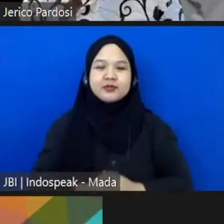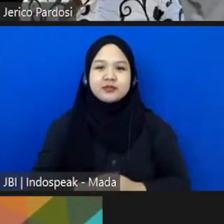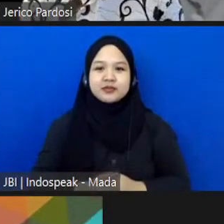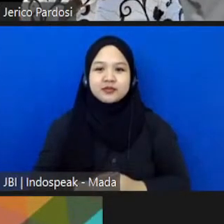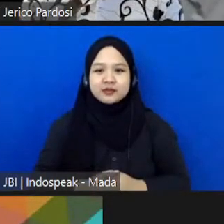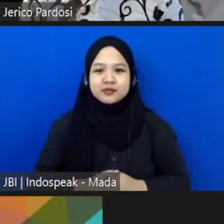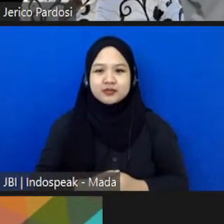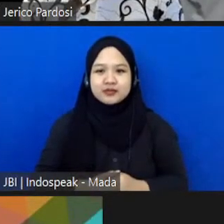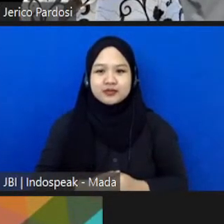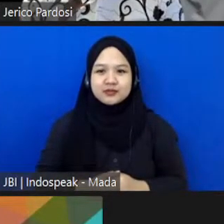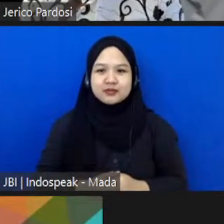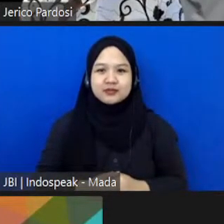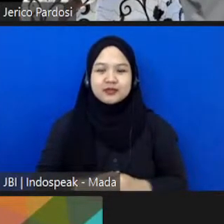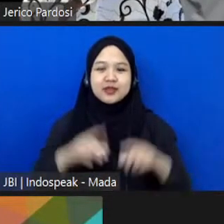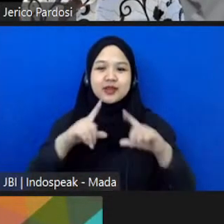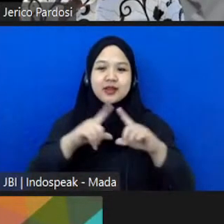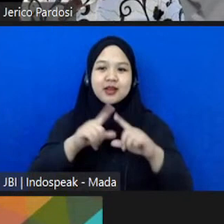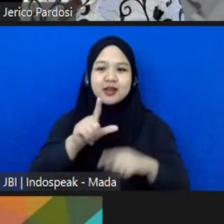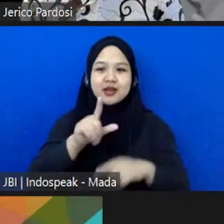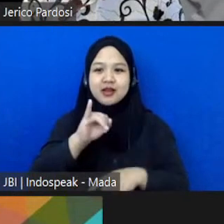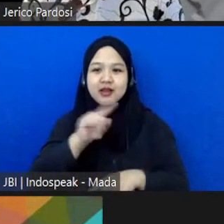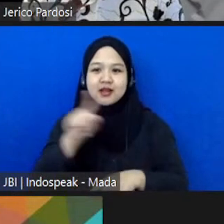now Aliza to